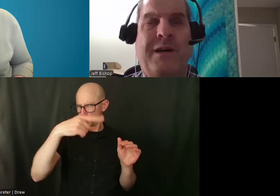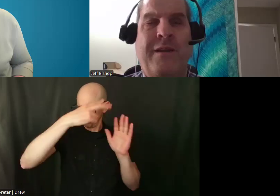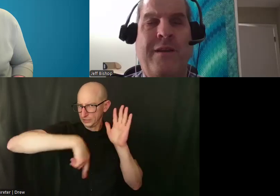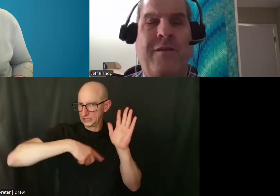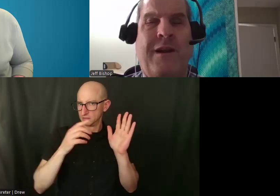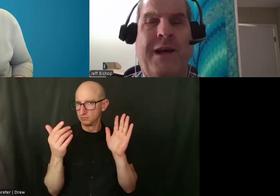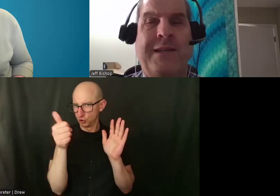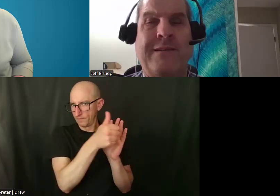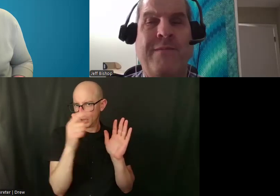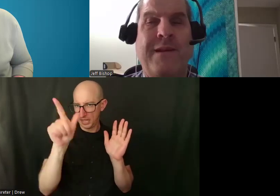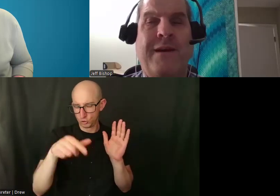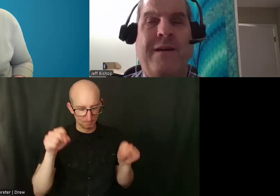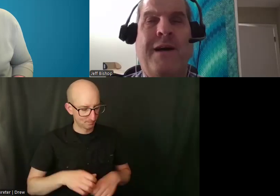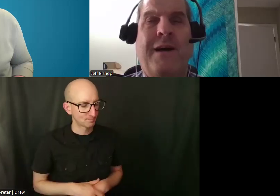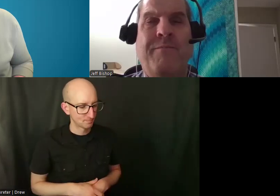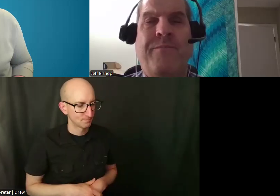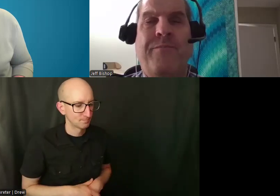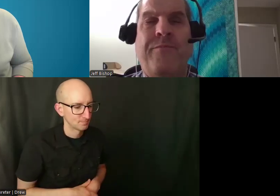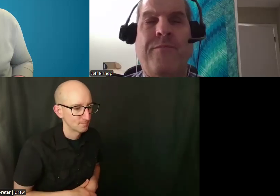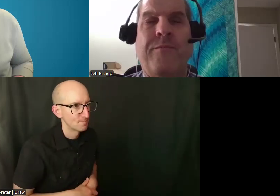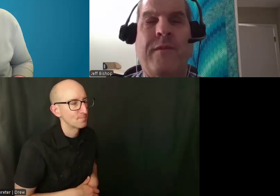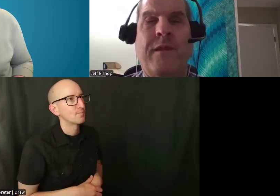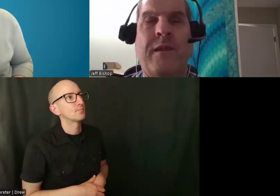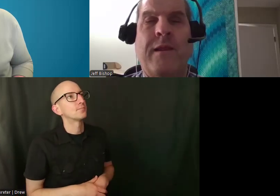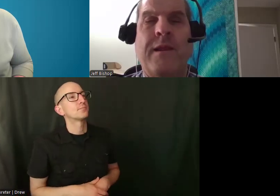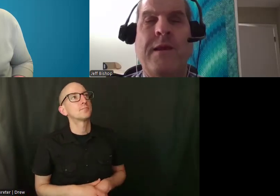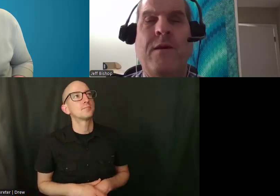to utilize. Um,